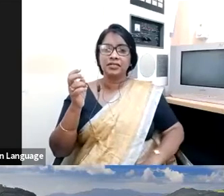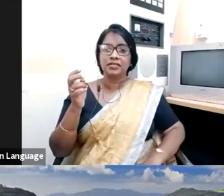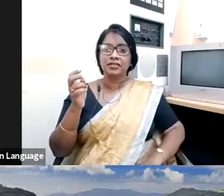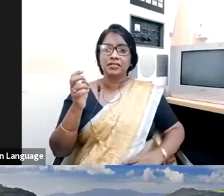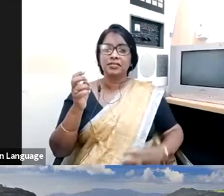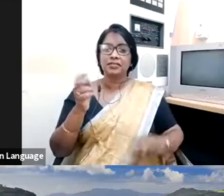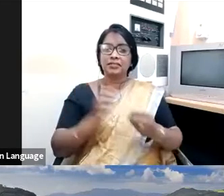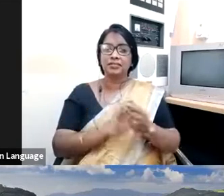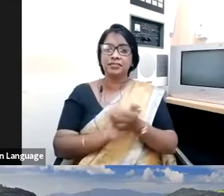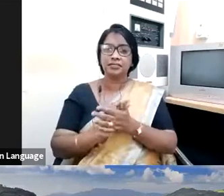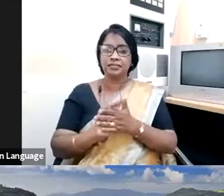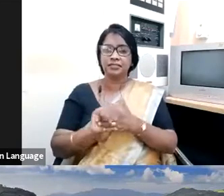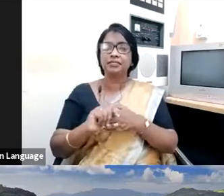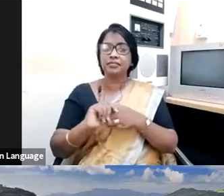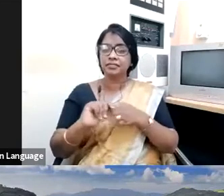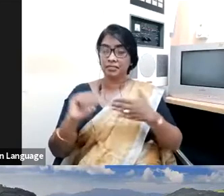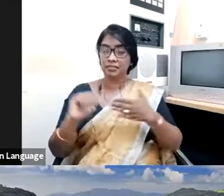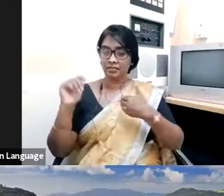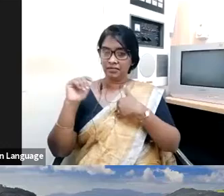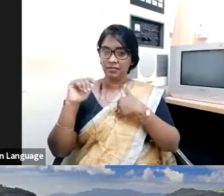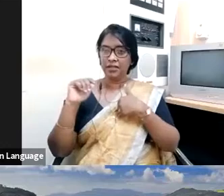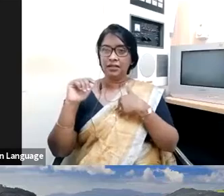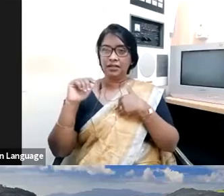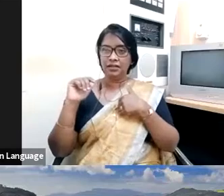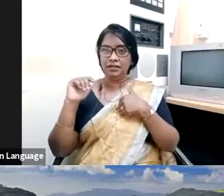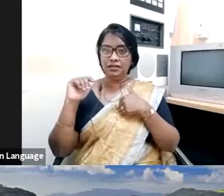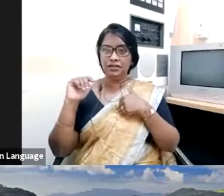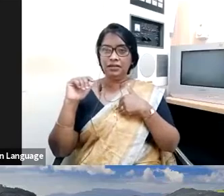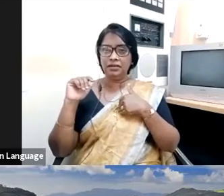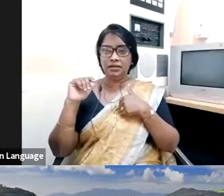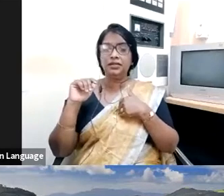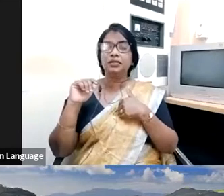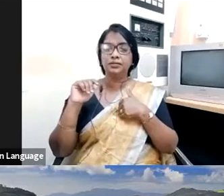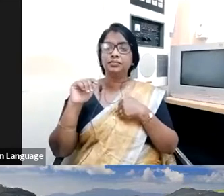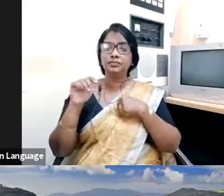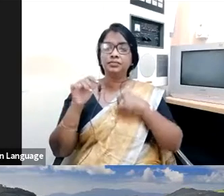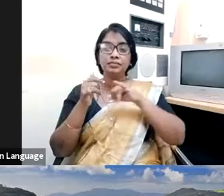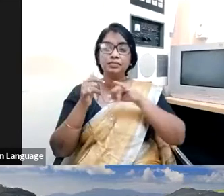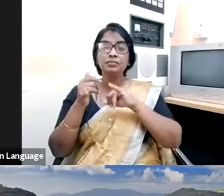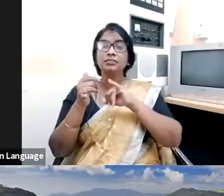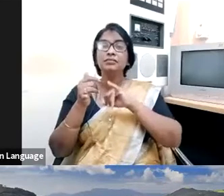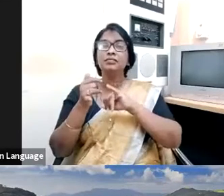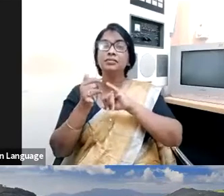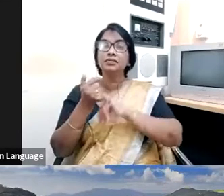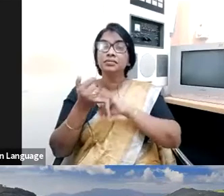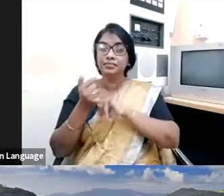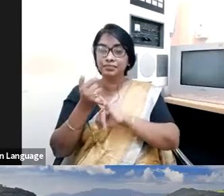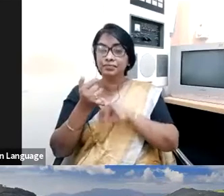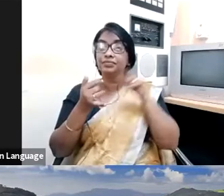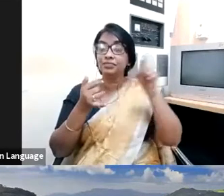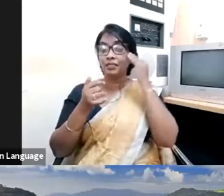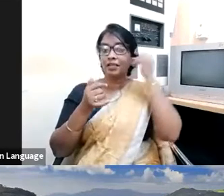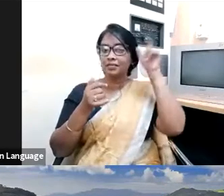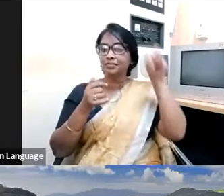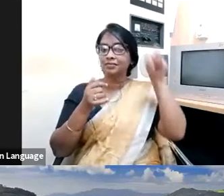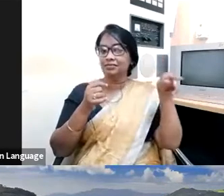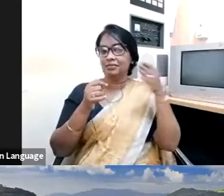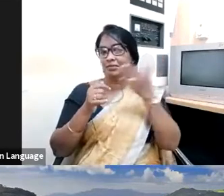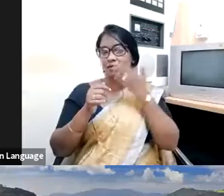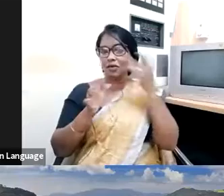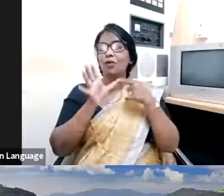will respectfully pass that question to Shirani, who will be well versed to answer that, because I'm in plantation agriculture. I